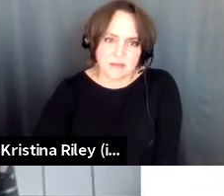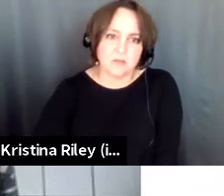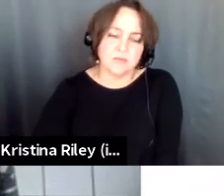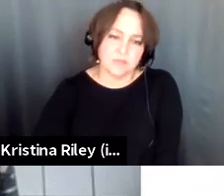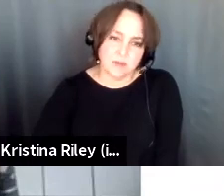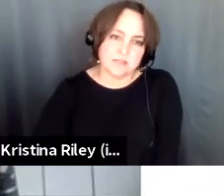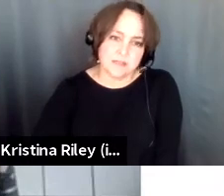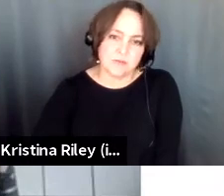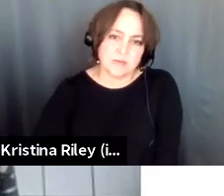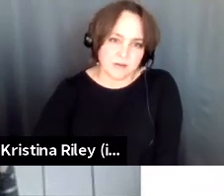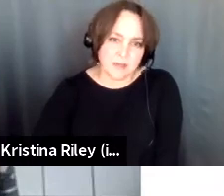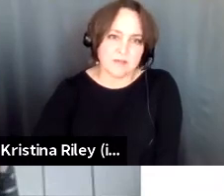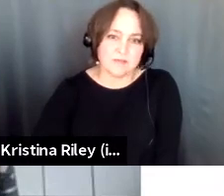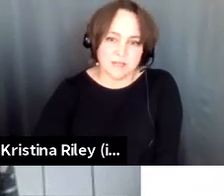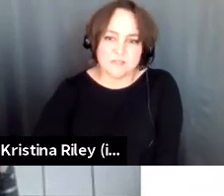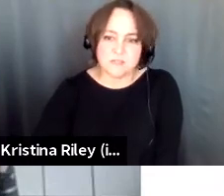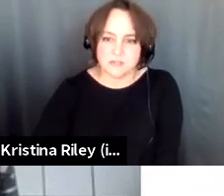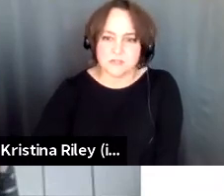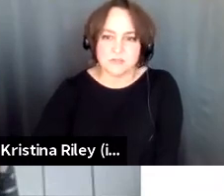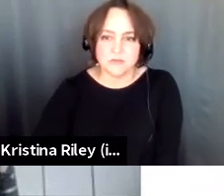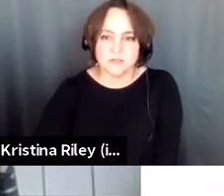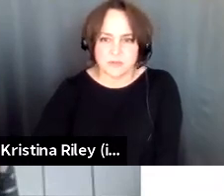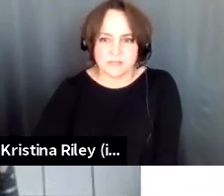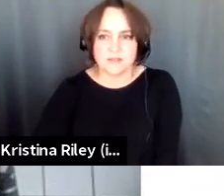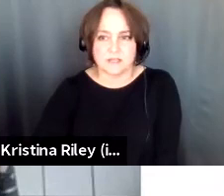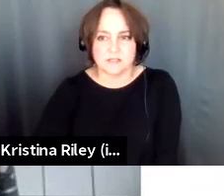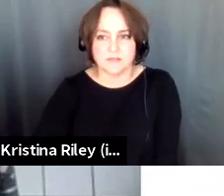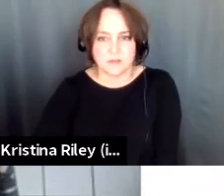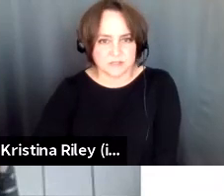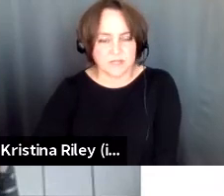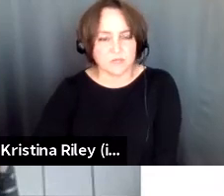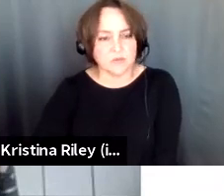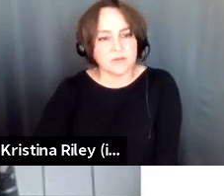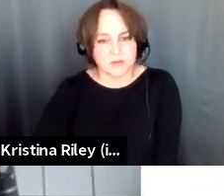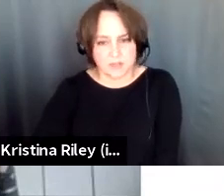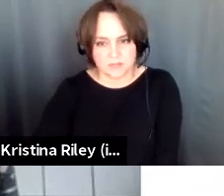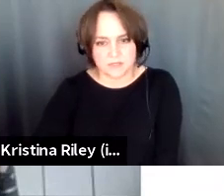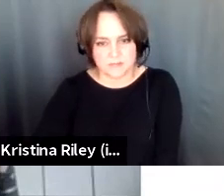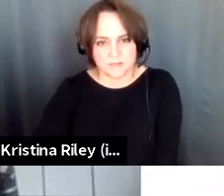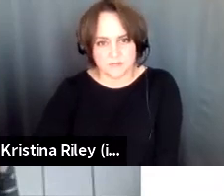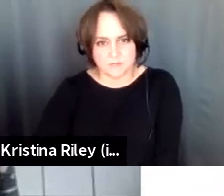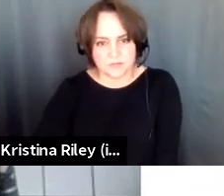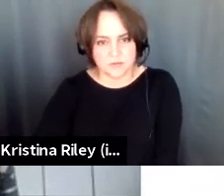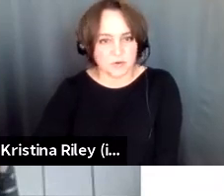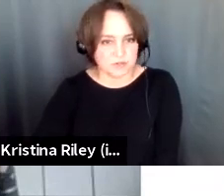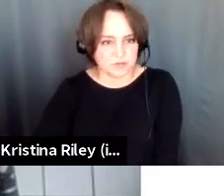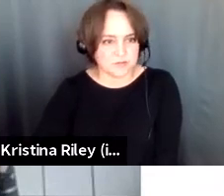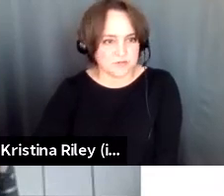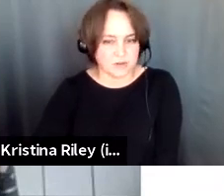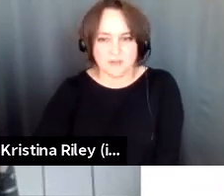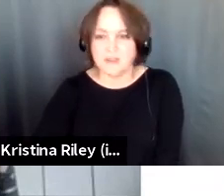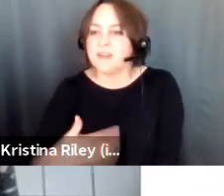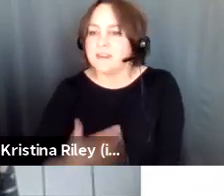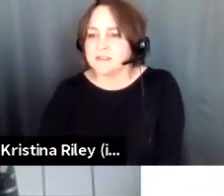of that, we find that we now have time and space to address ASL vibrancy and rebuild our campus to a more